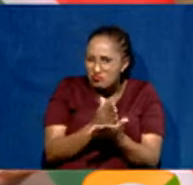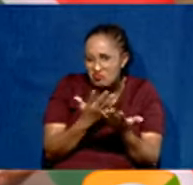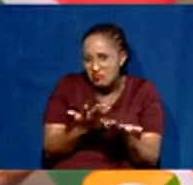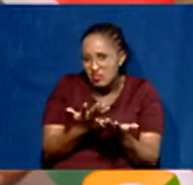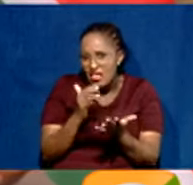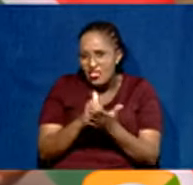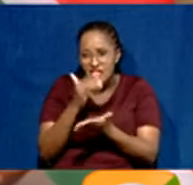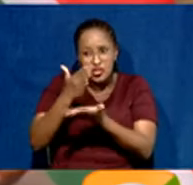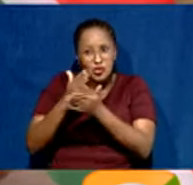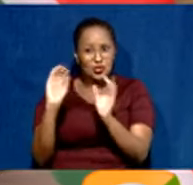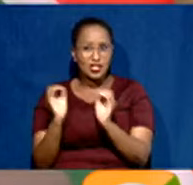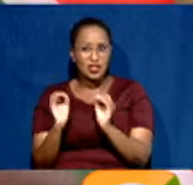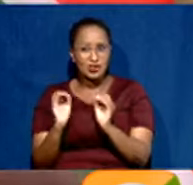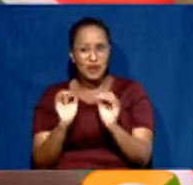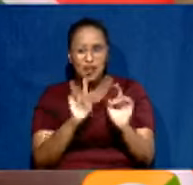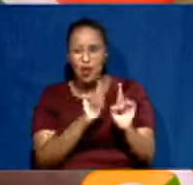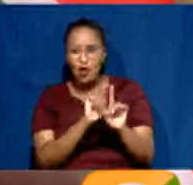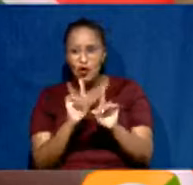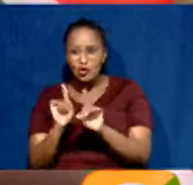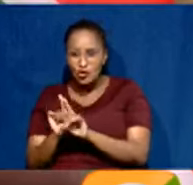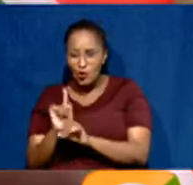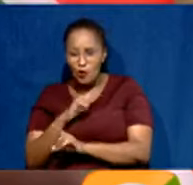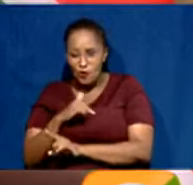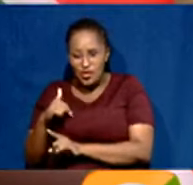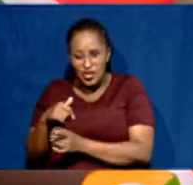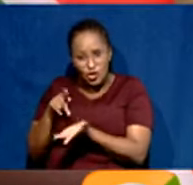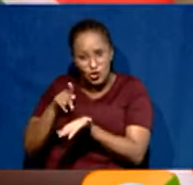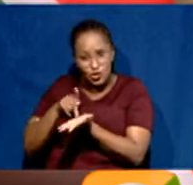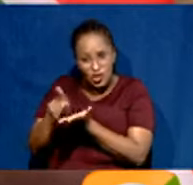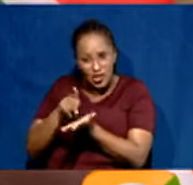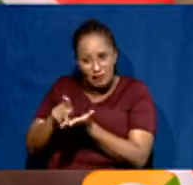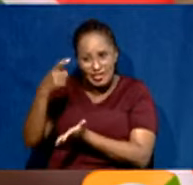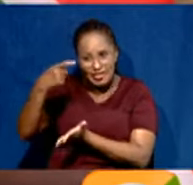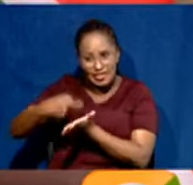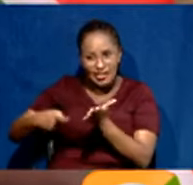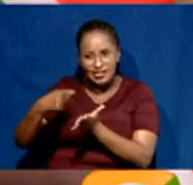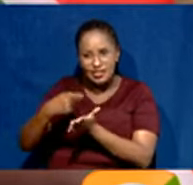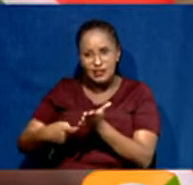That is not true. Now, Mheshimiwa Rais, we are paying